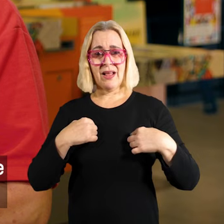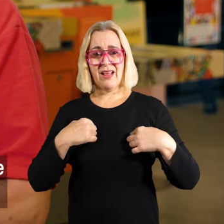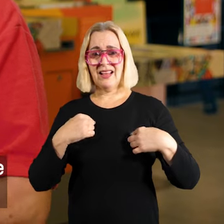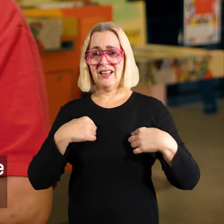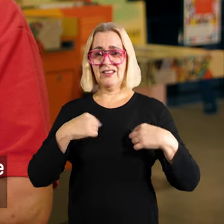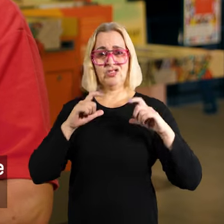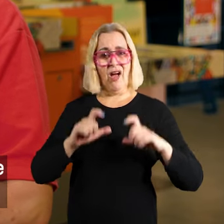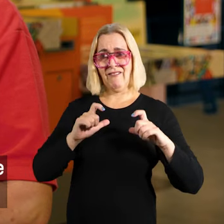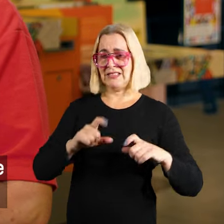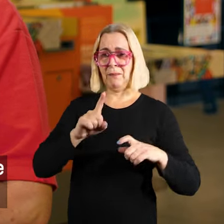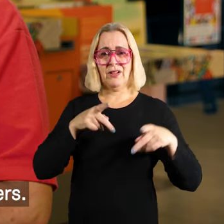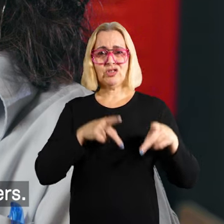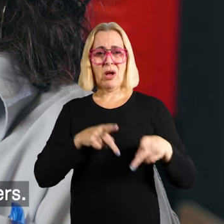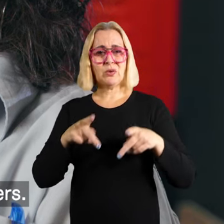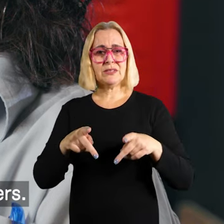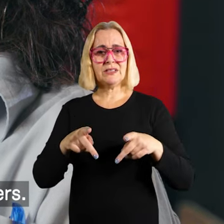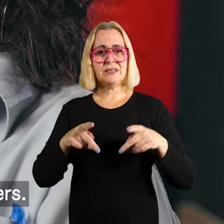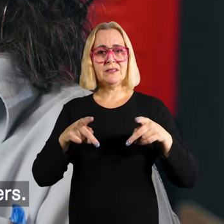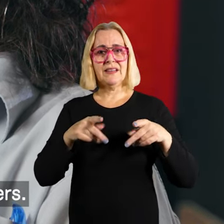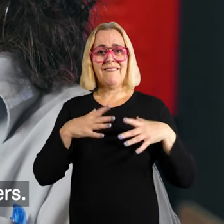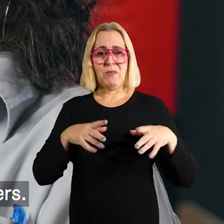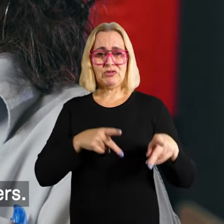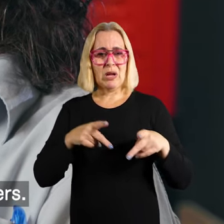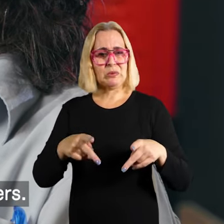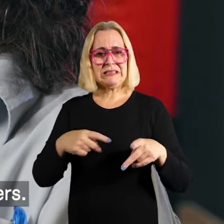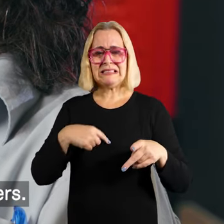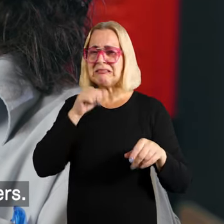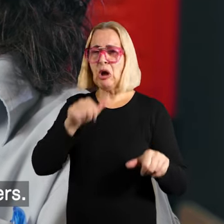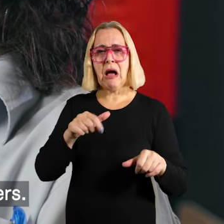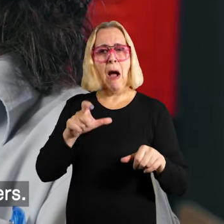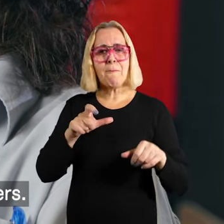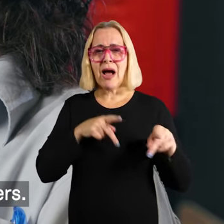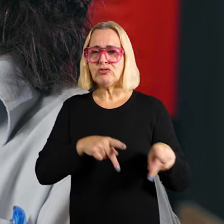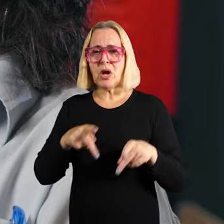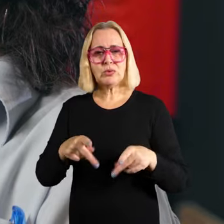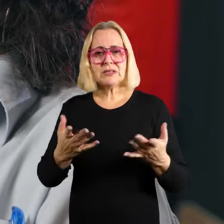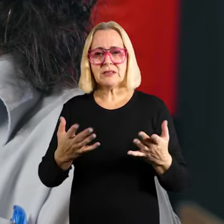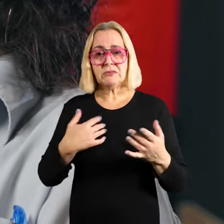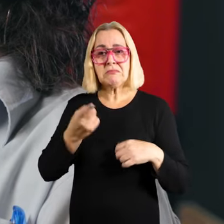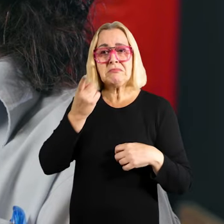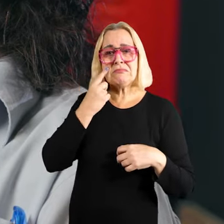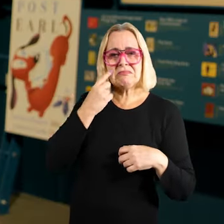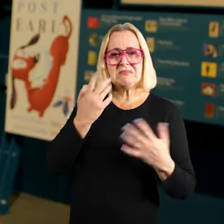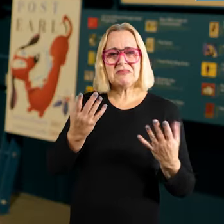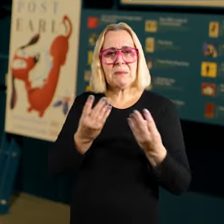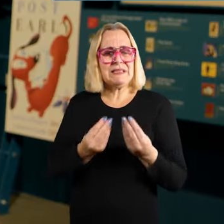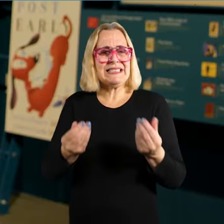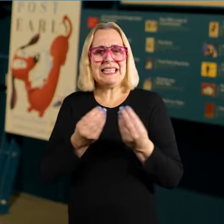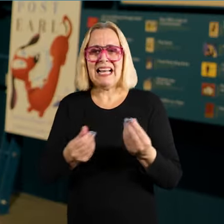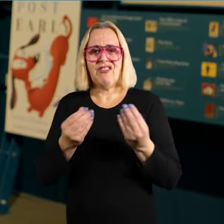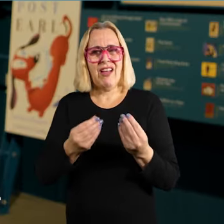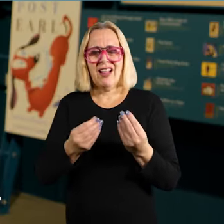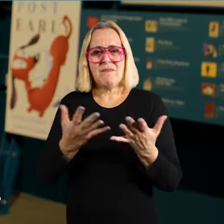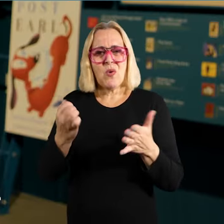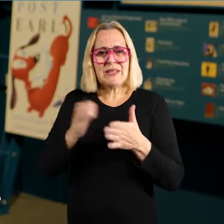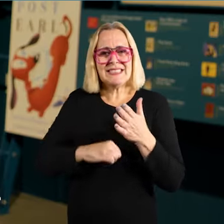comfortable really to wear the uniform. For me, I don't feel comfortable with the trousers, uniform trousers. No, I'm not a fan of